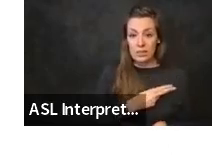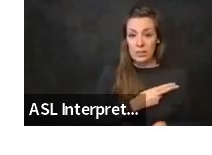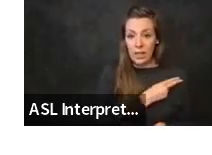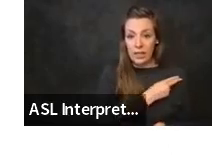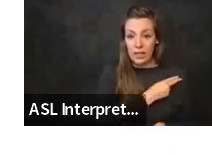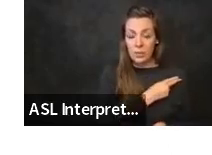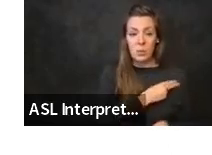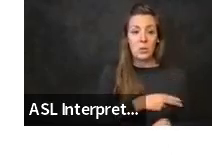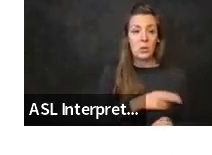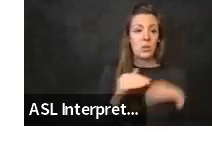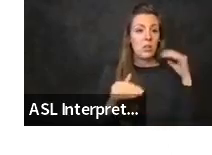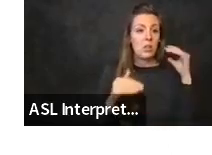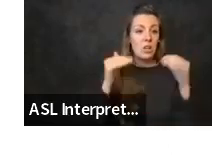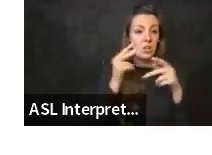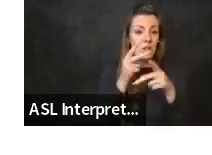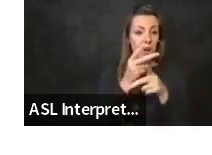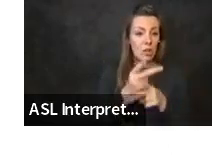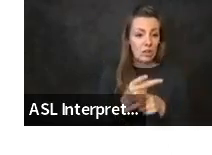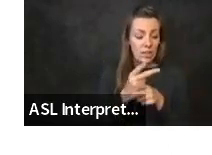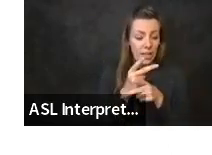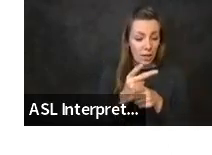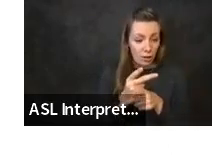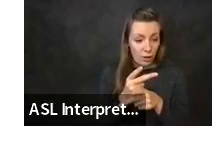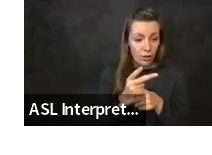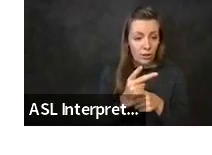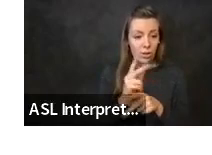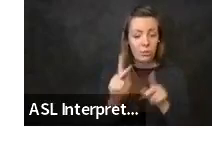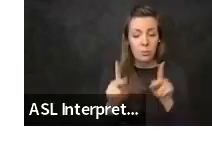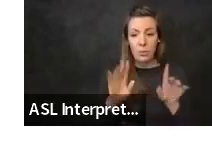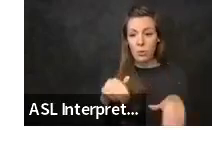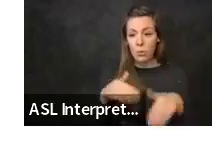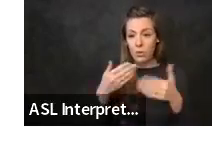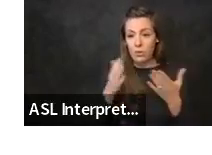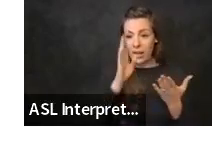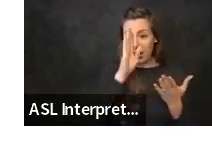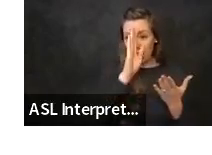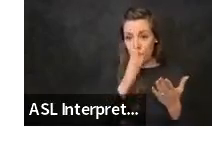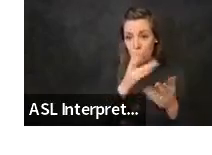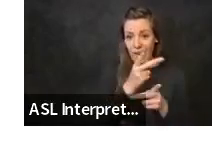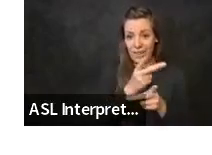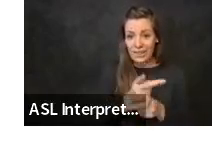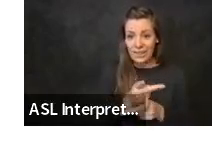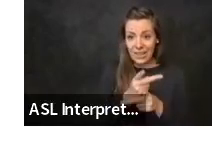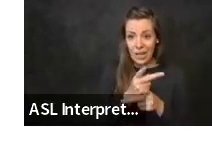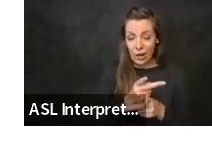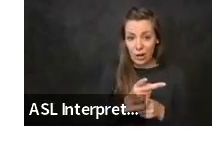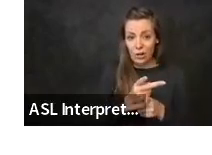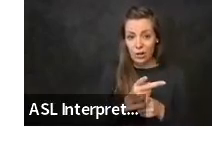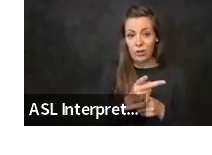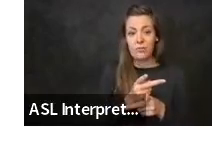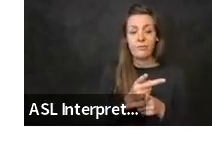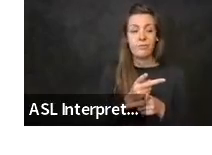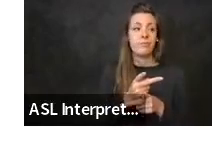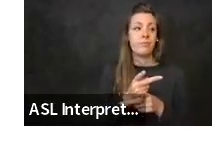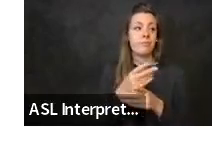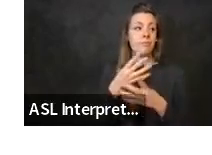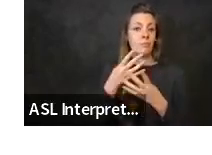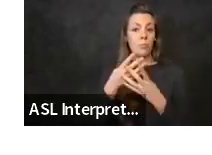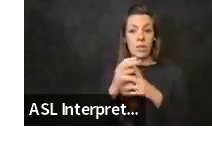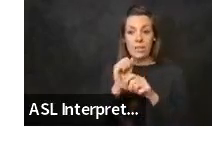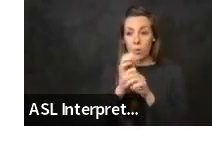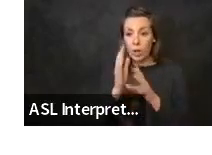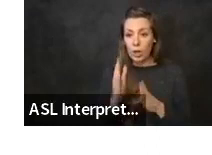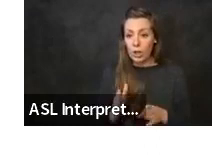care facilities, people providing direct care, care in correctional facilities, detention